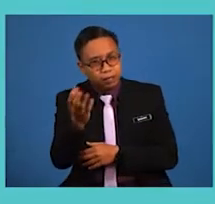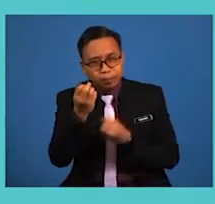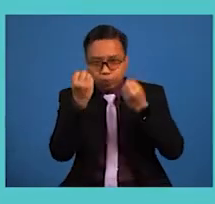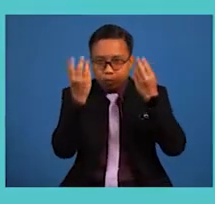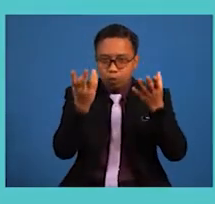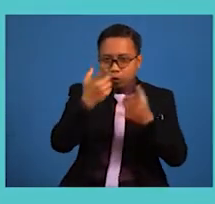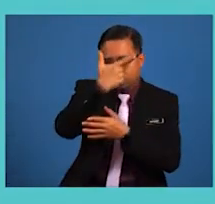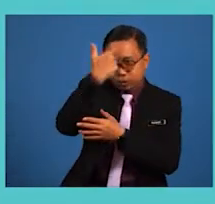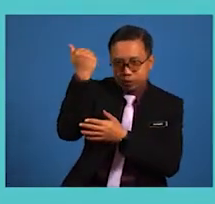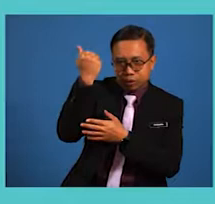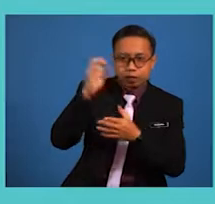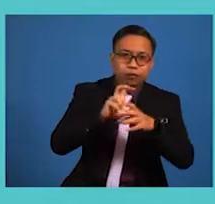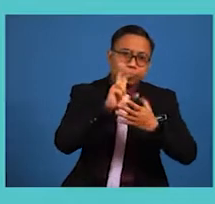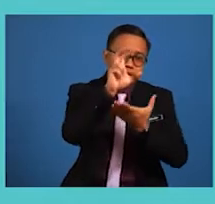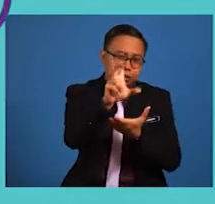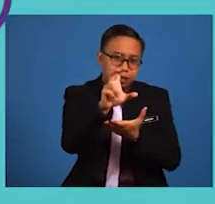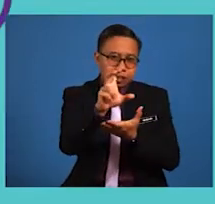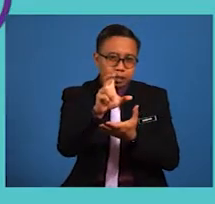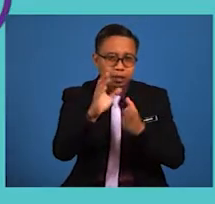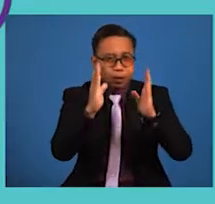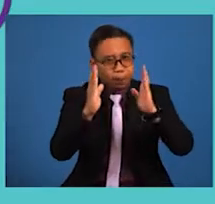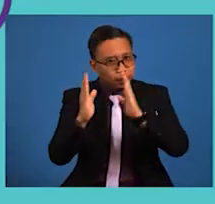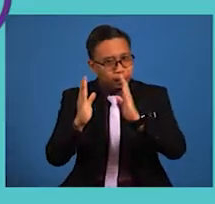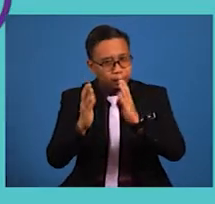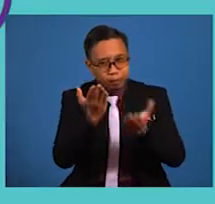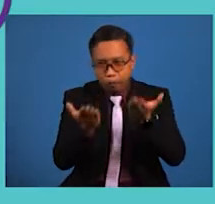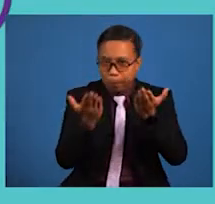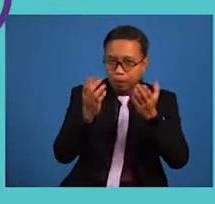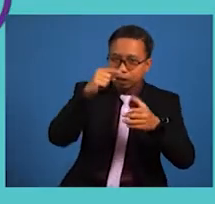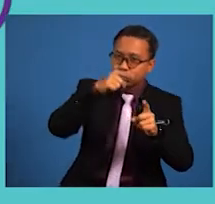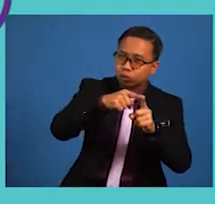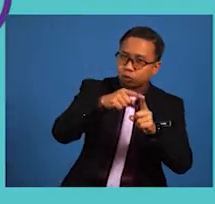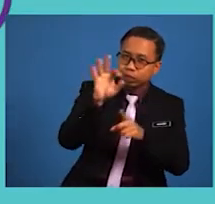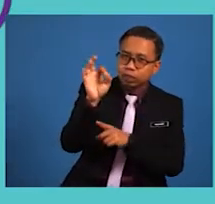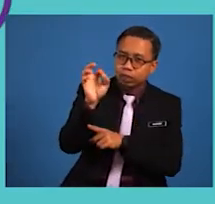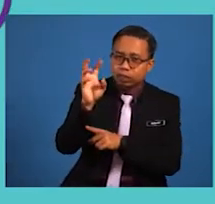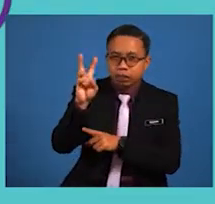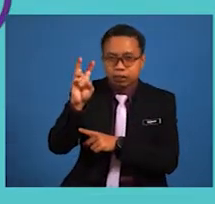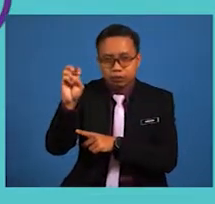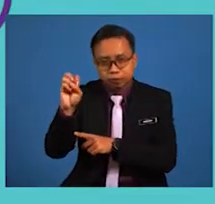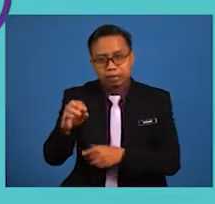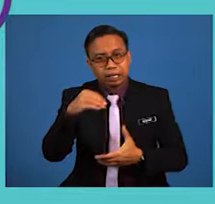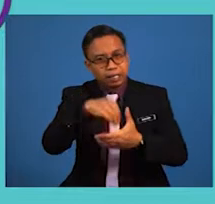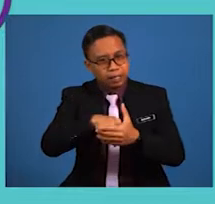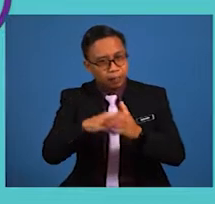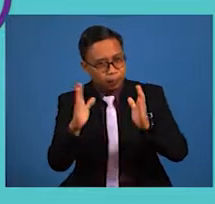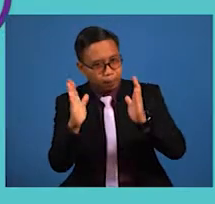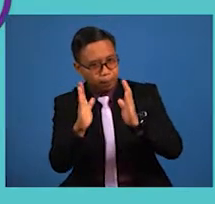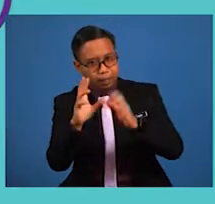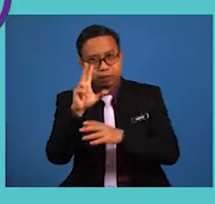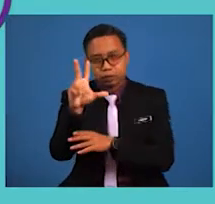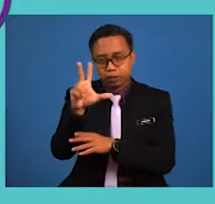reasons for investing in bracket 4 compared to 1970 in bracket 3.